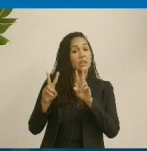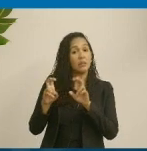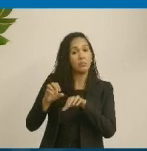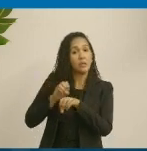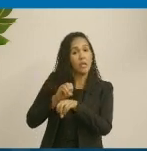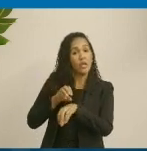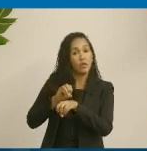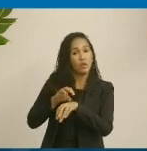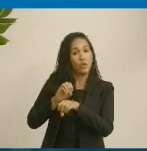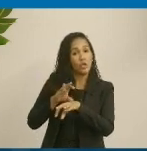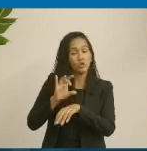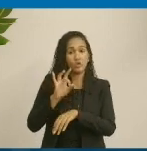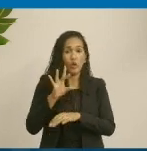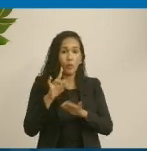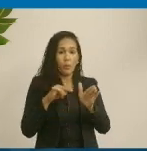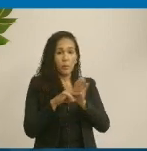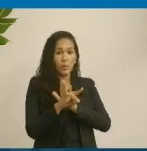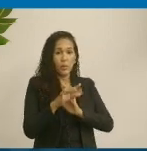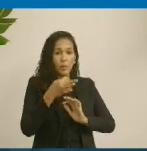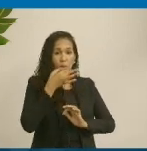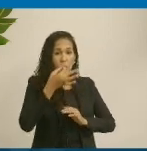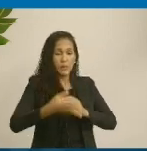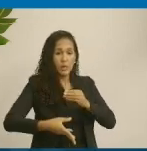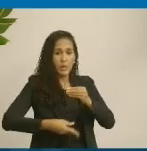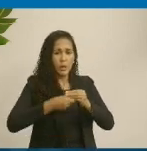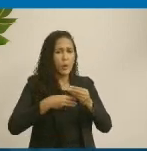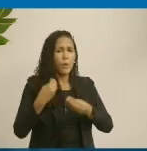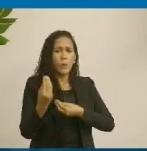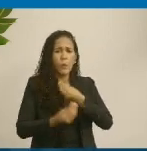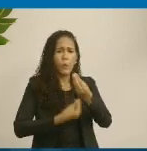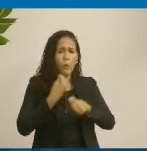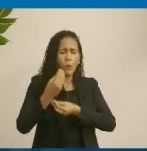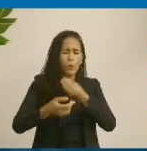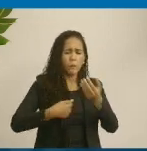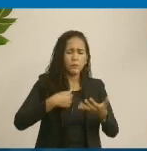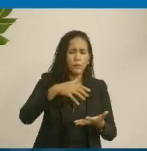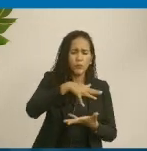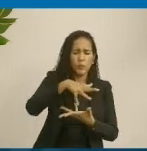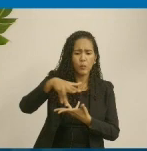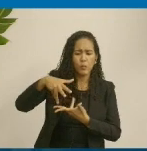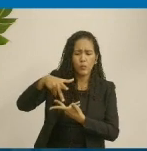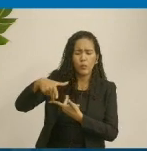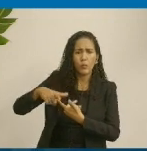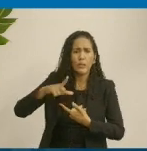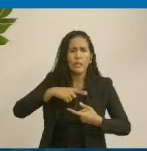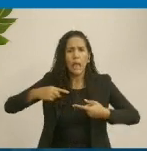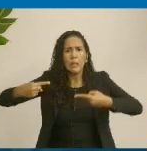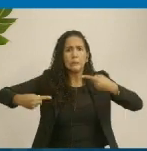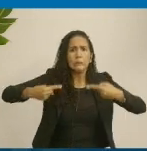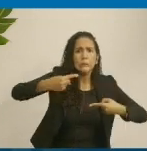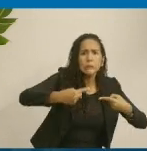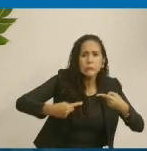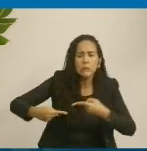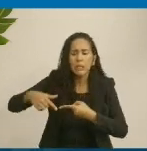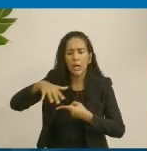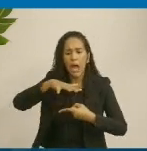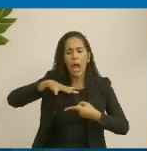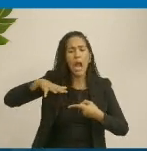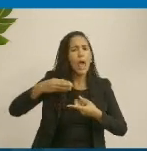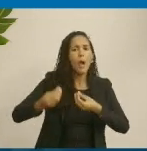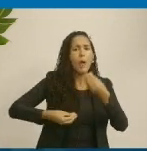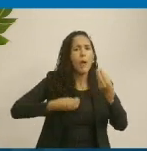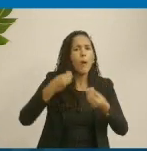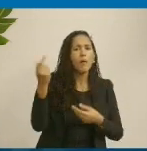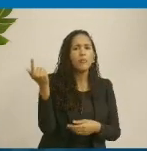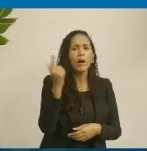how in the world of eventually having a lot of competition in this field, how you can maintain